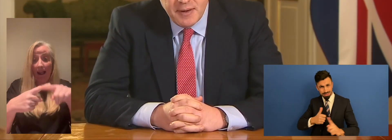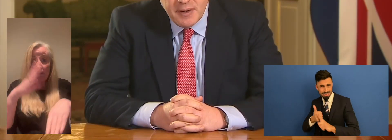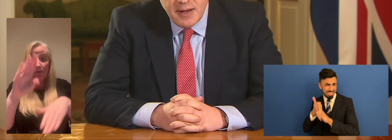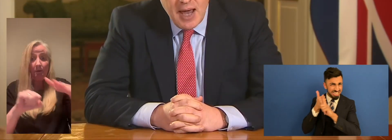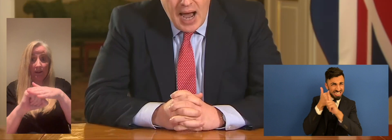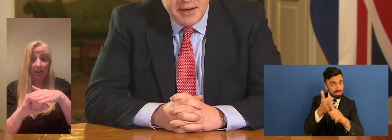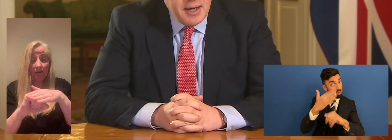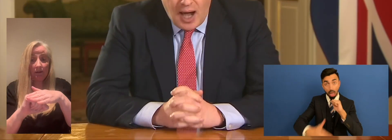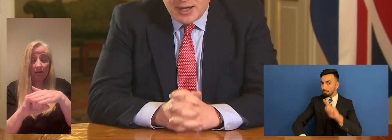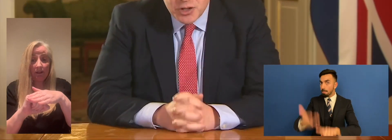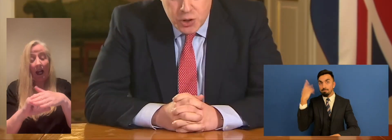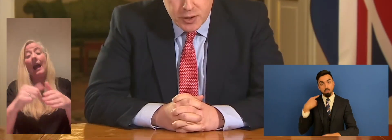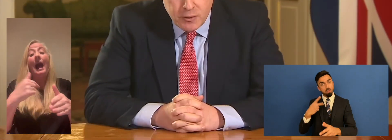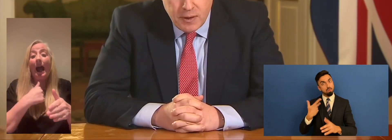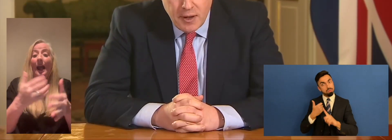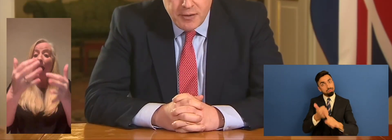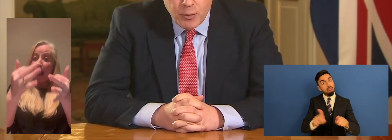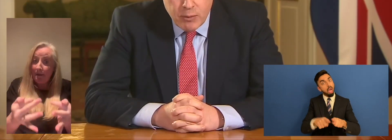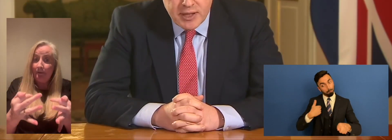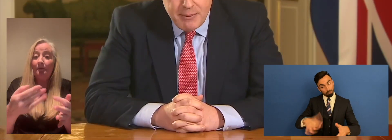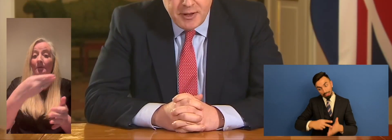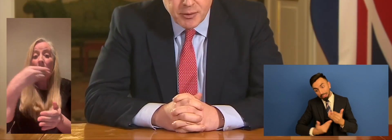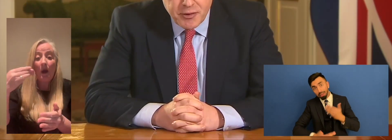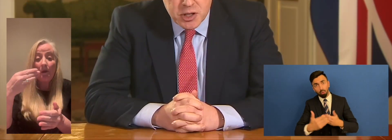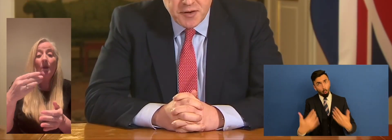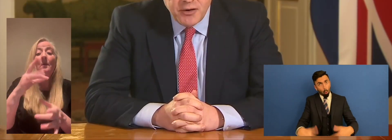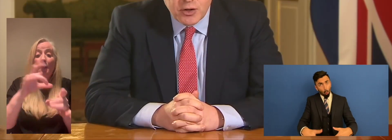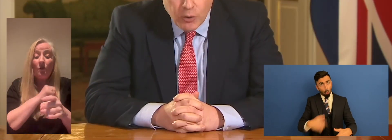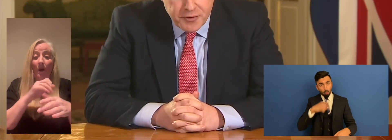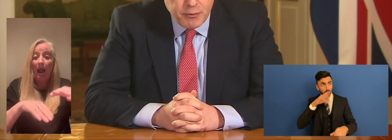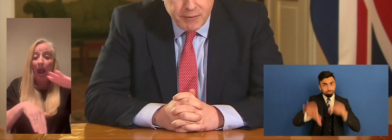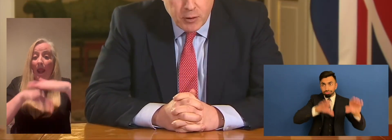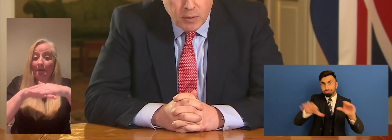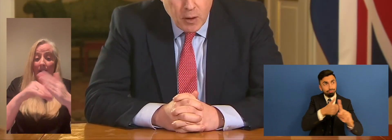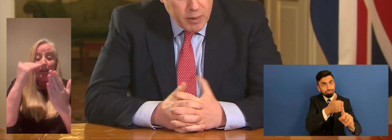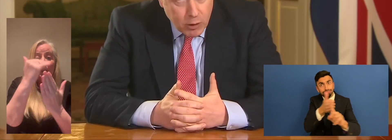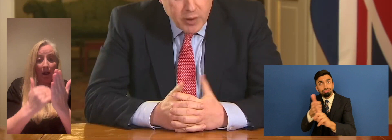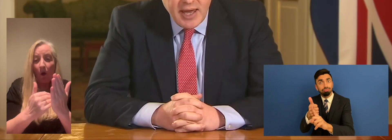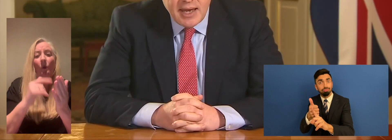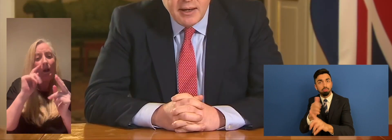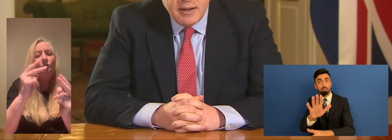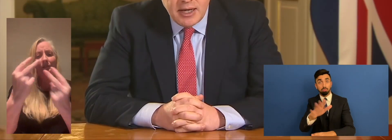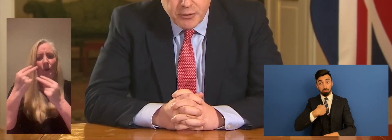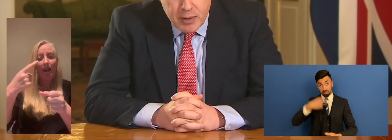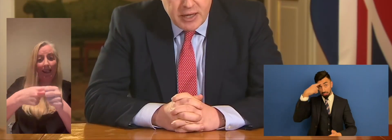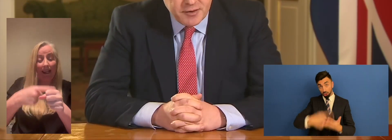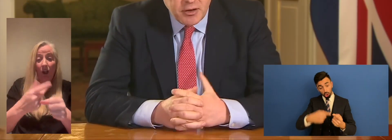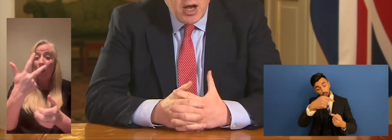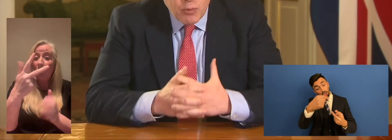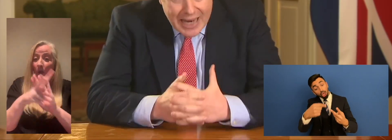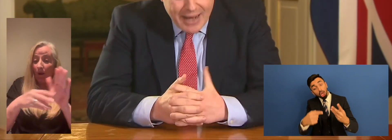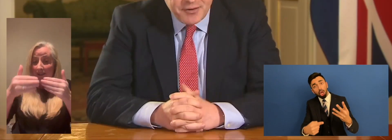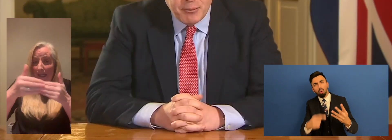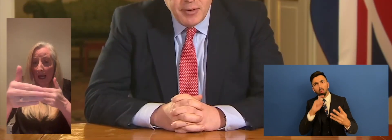business. And I can assure you that we will keep these restrictions under constant review. We will look again in 3 weeks